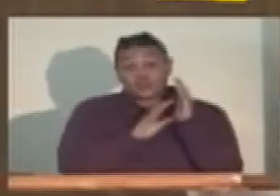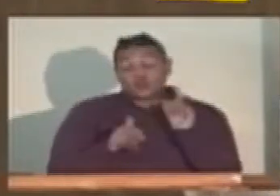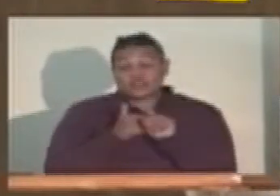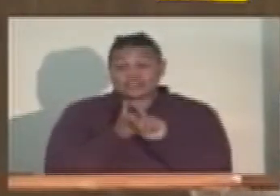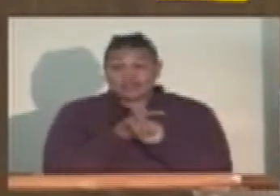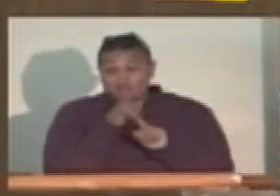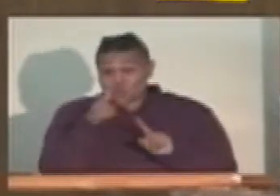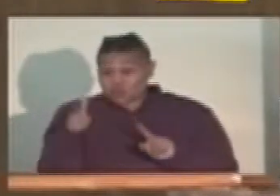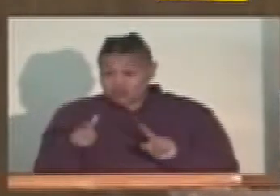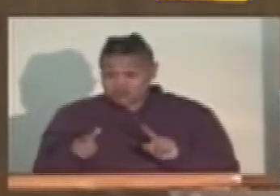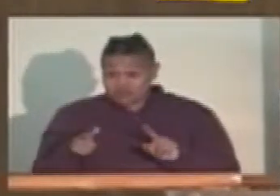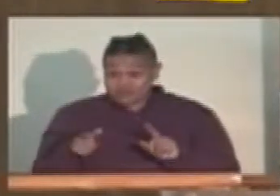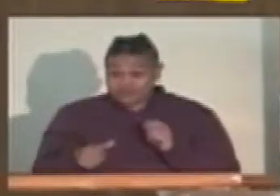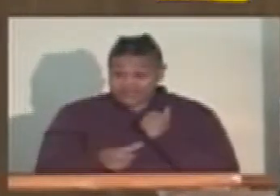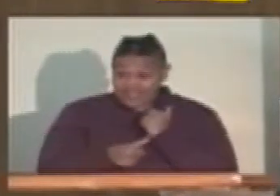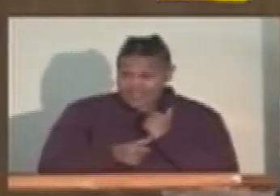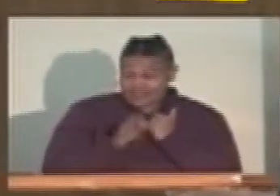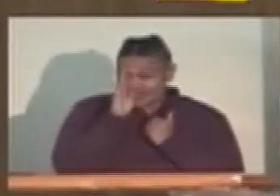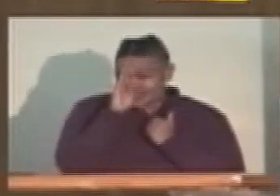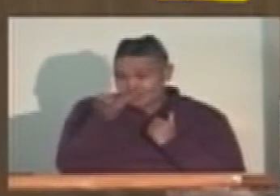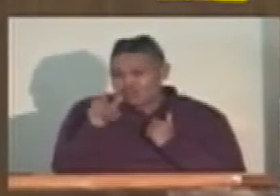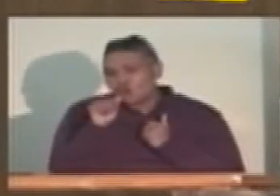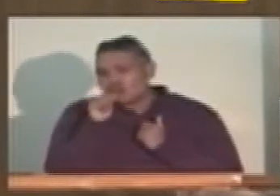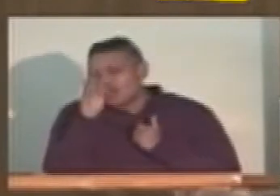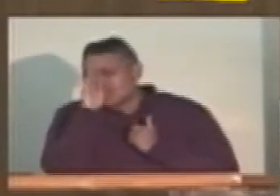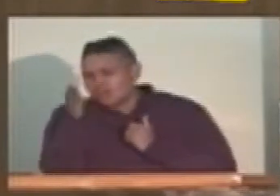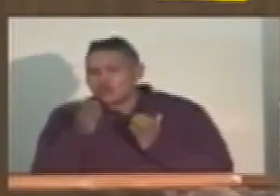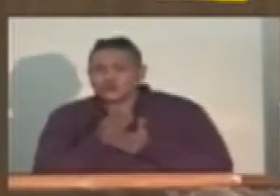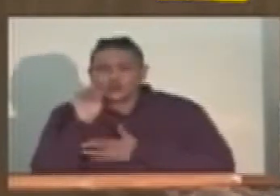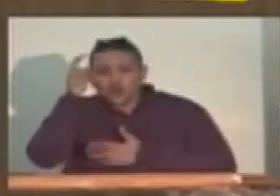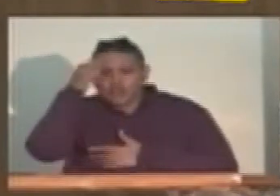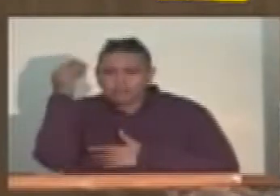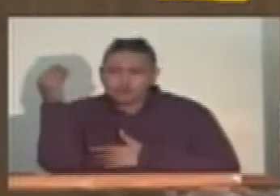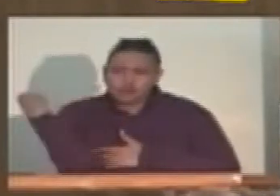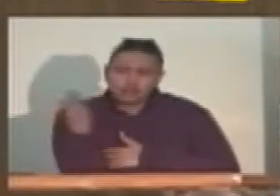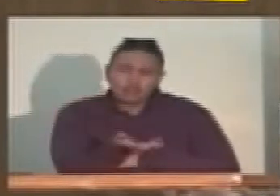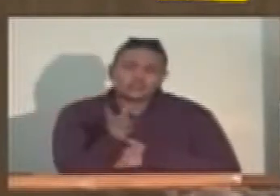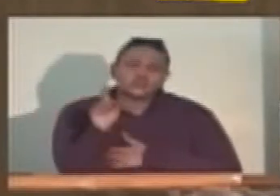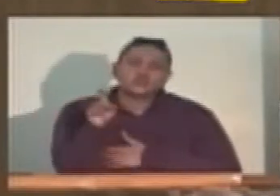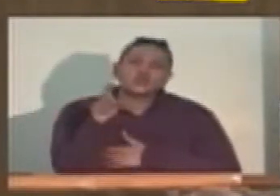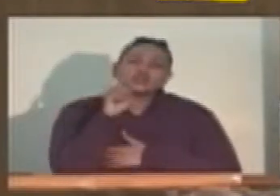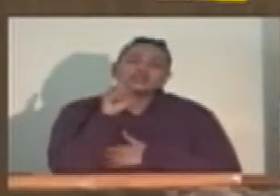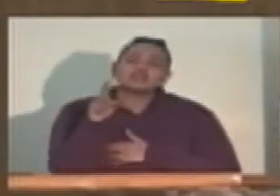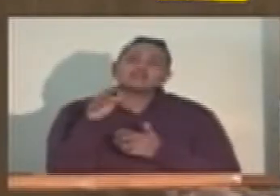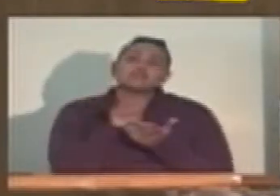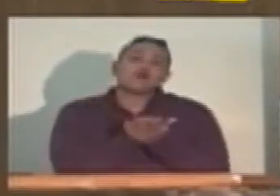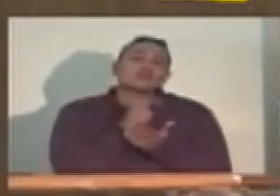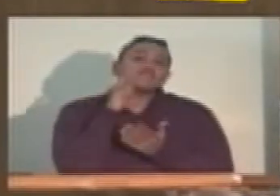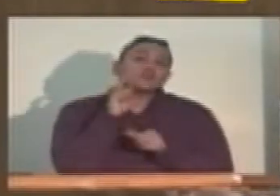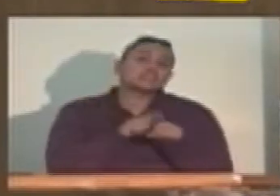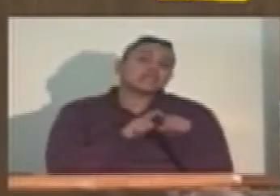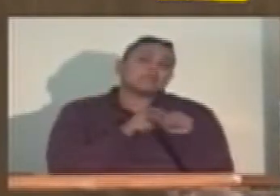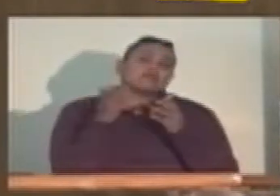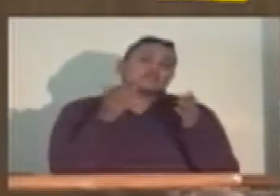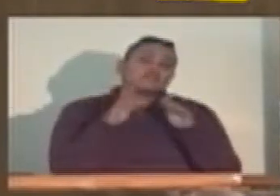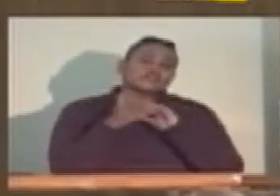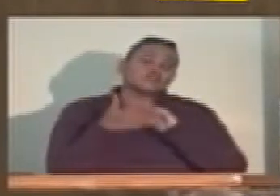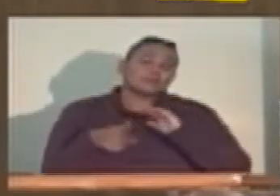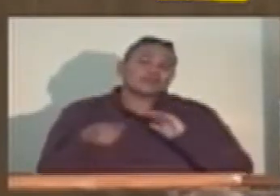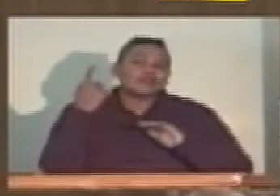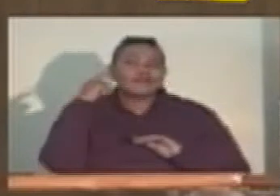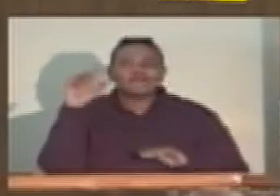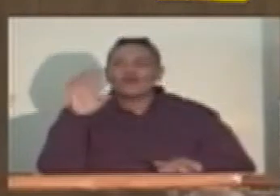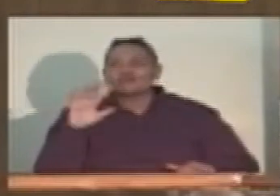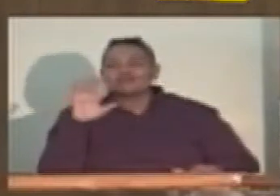who are aided directly and indirectly by state funds should be bonded for a period of service in Jamaica for